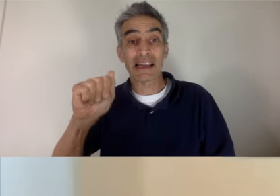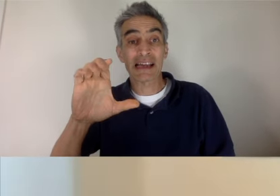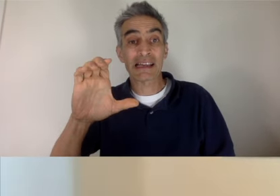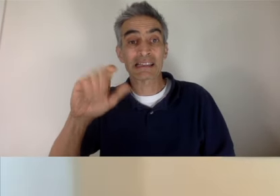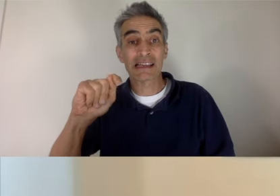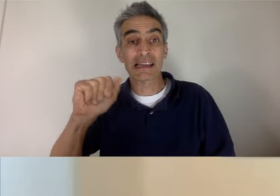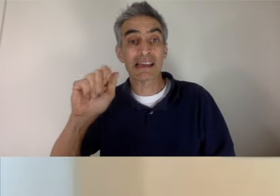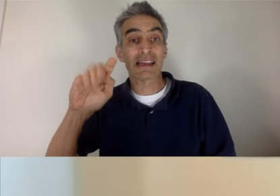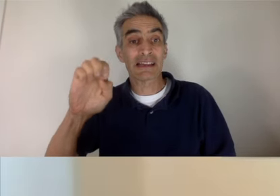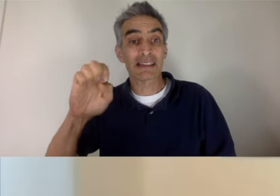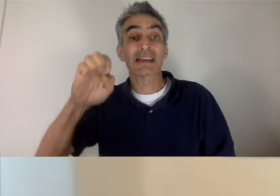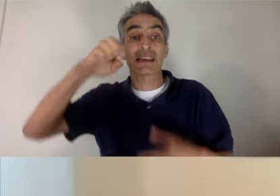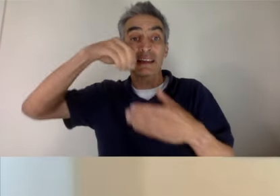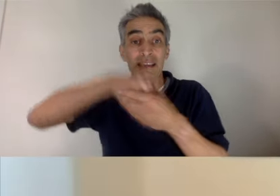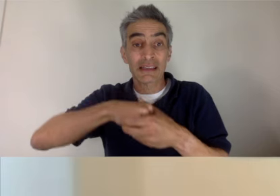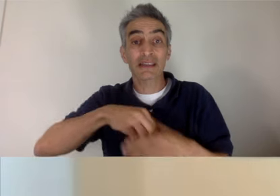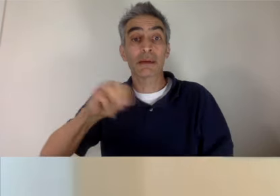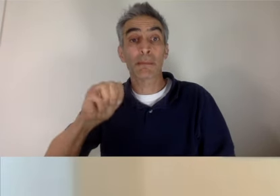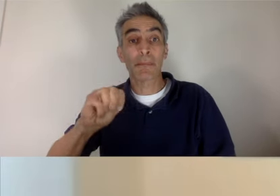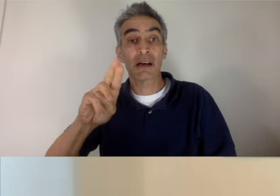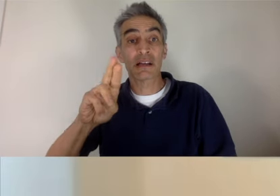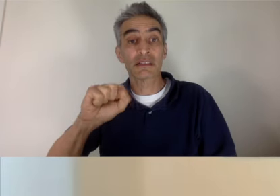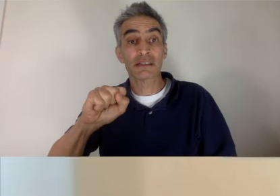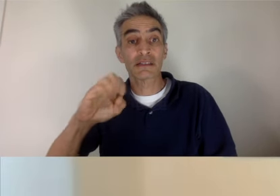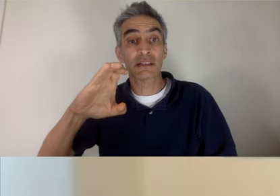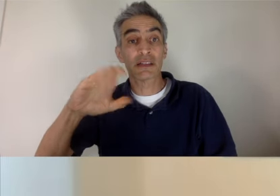at the fast paces. So